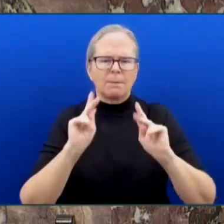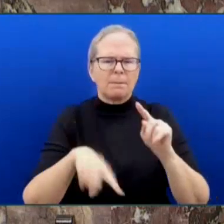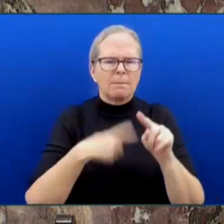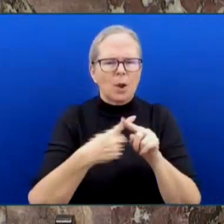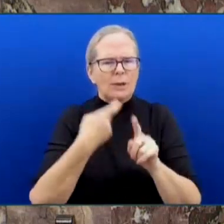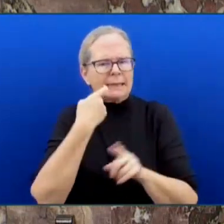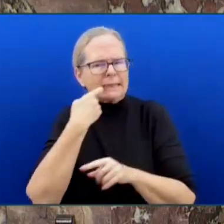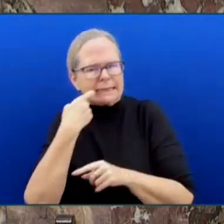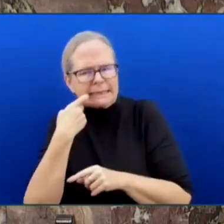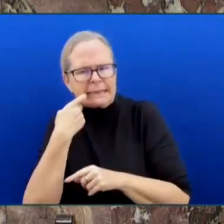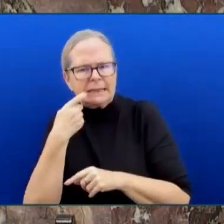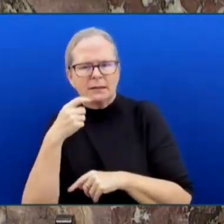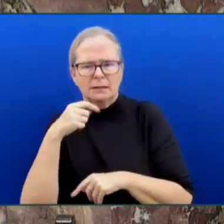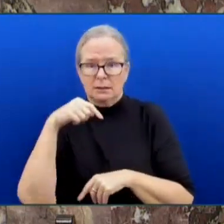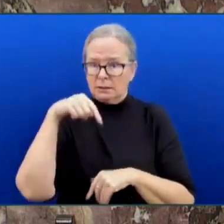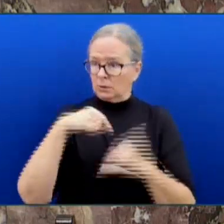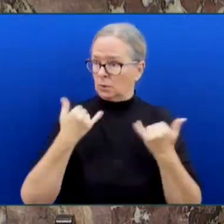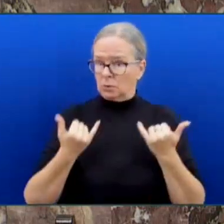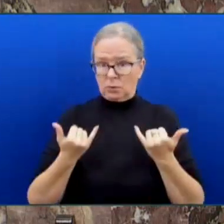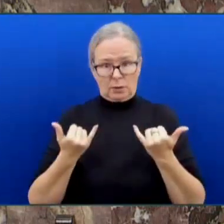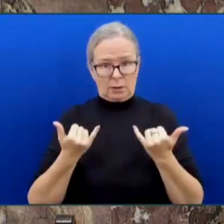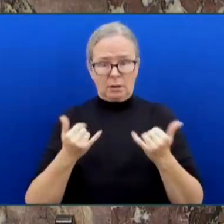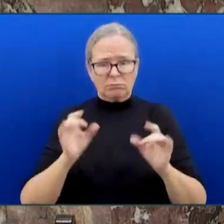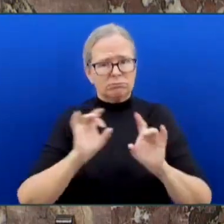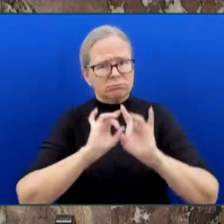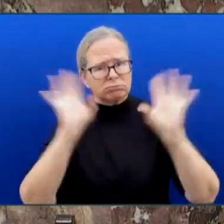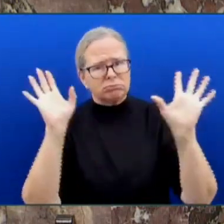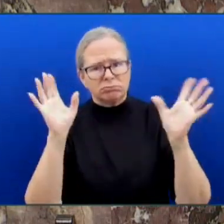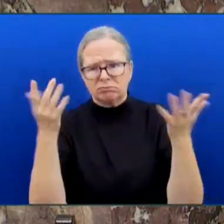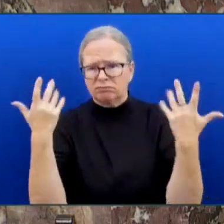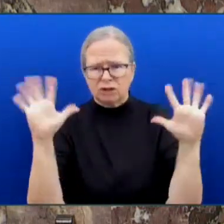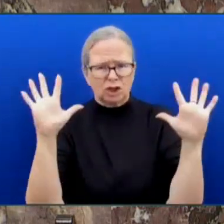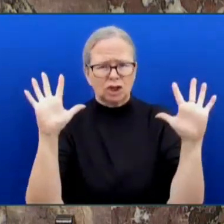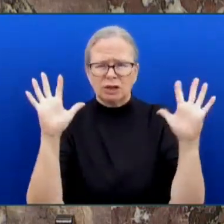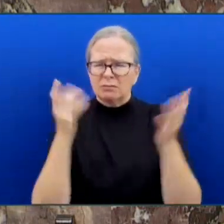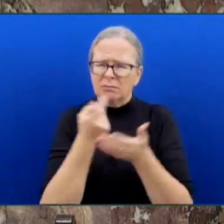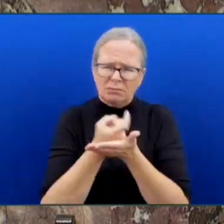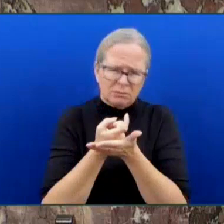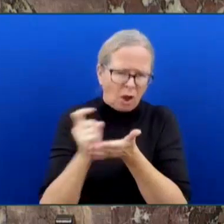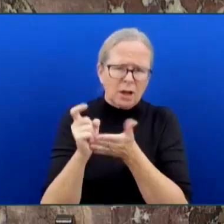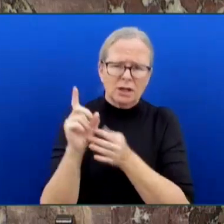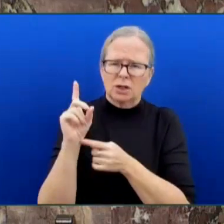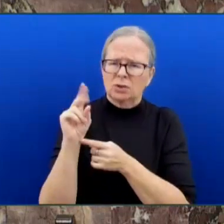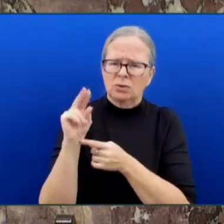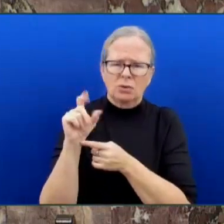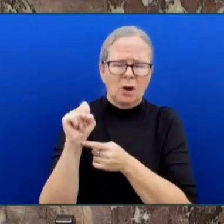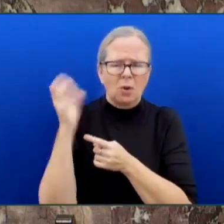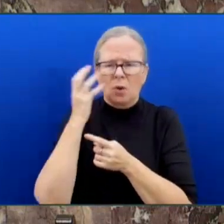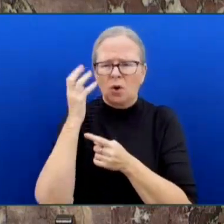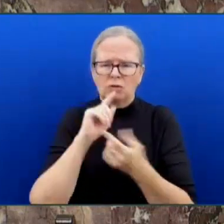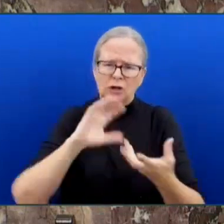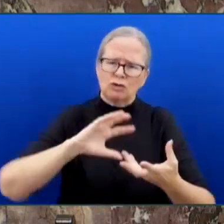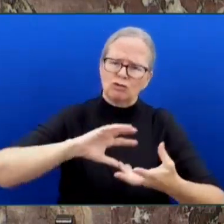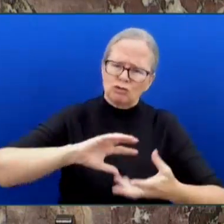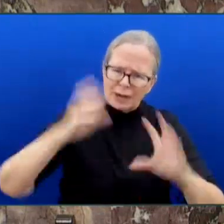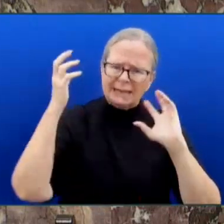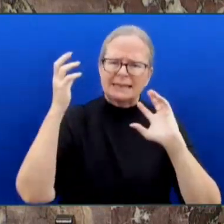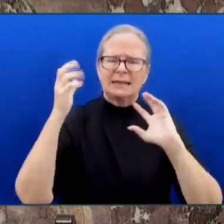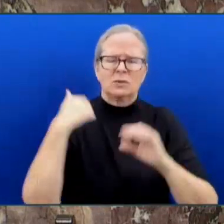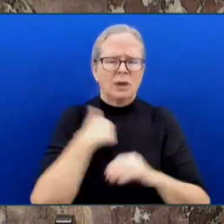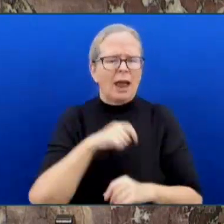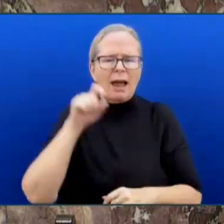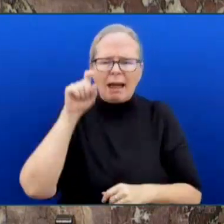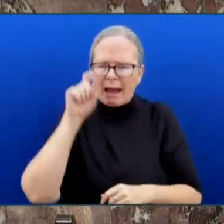that has stolen thousands and thousands of lives of British Columbians. We really have to pay attention to how we're talking to youth. The Education